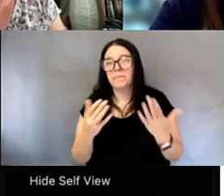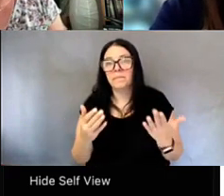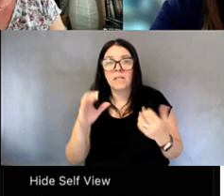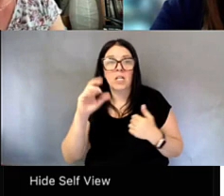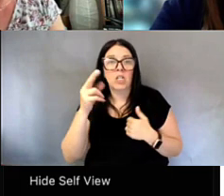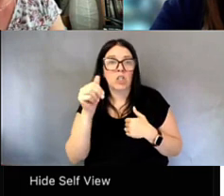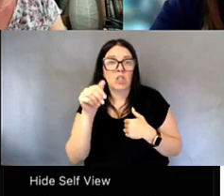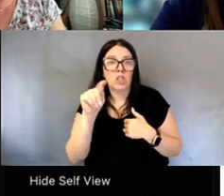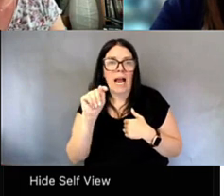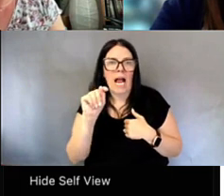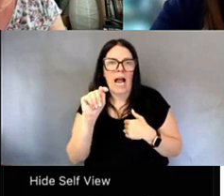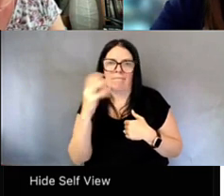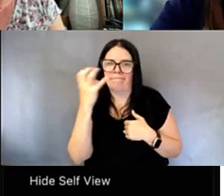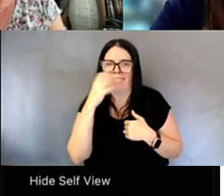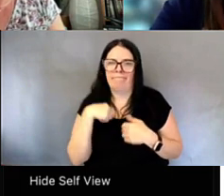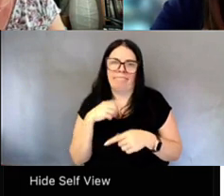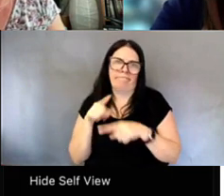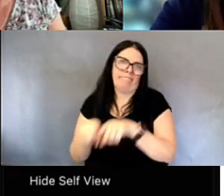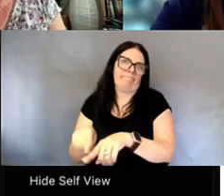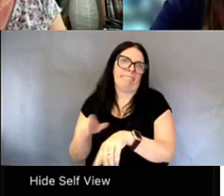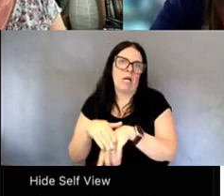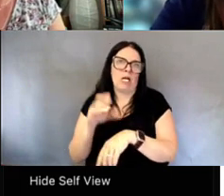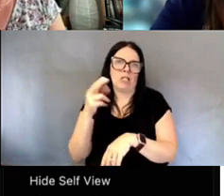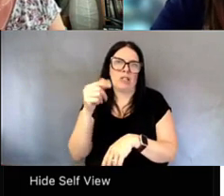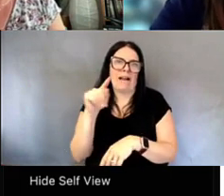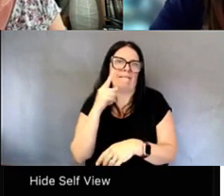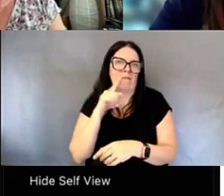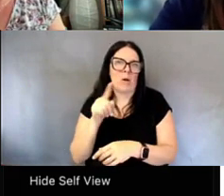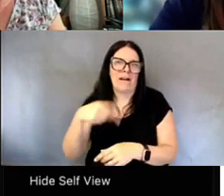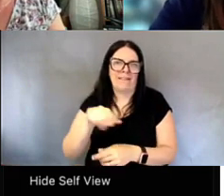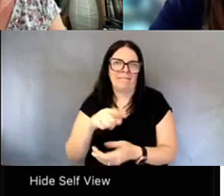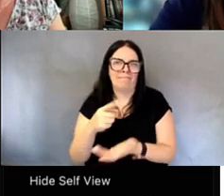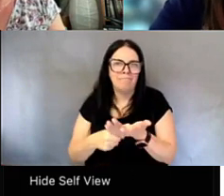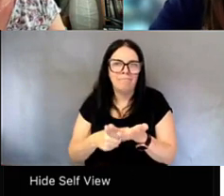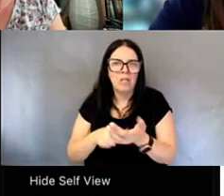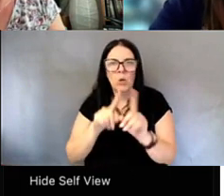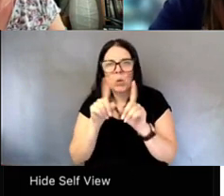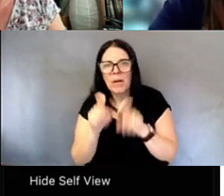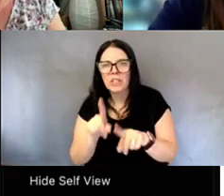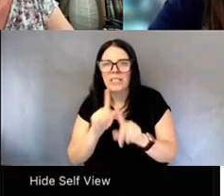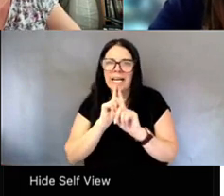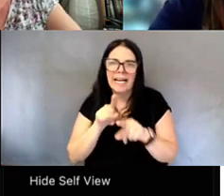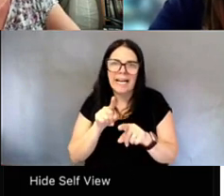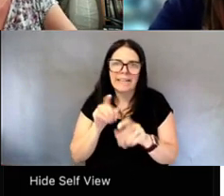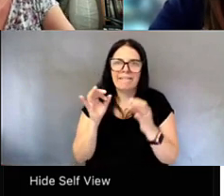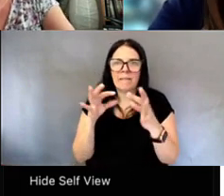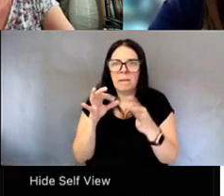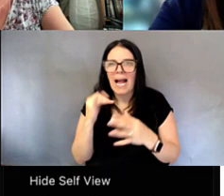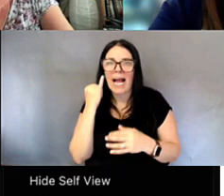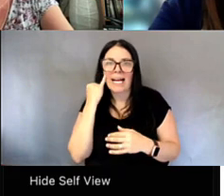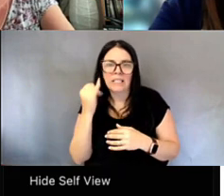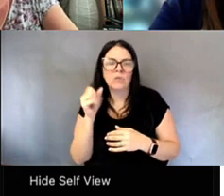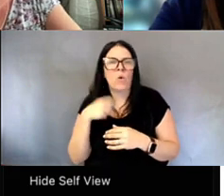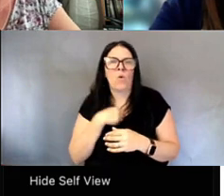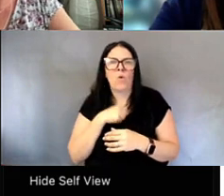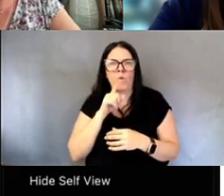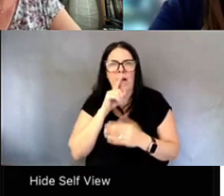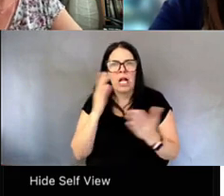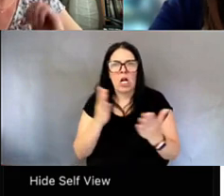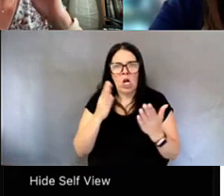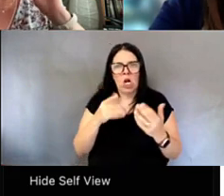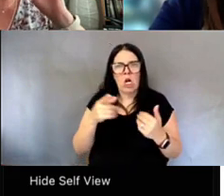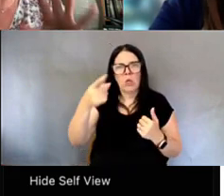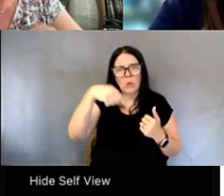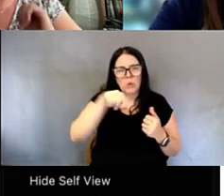is our #1 place where we will be using space for questions, feedback, ideas. So we really invite you and encourage